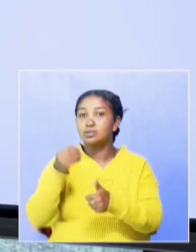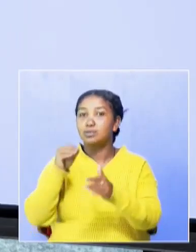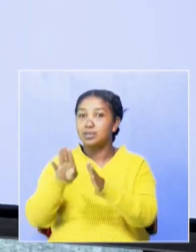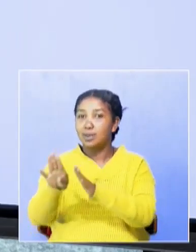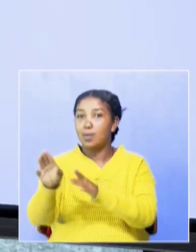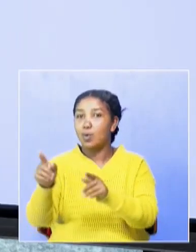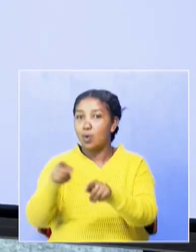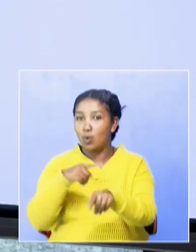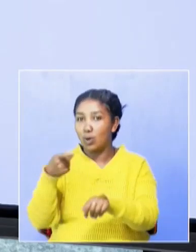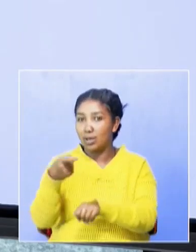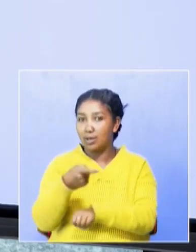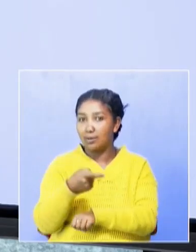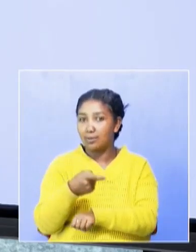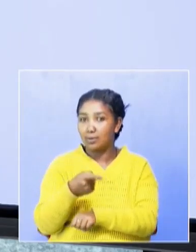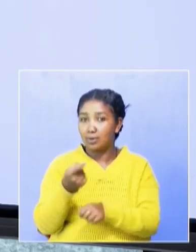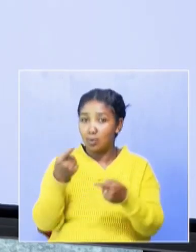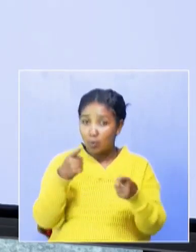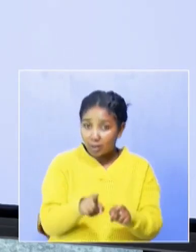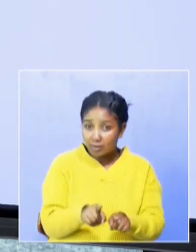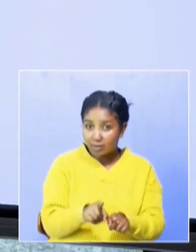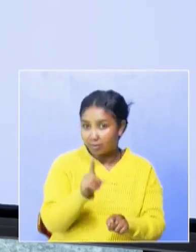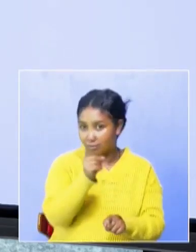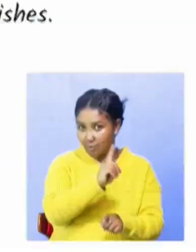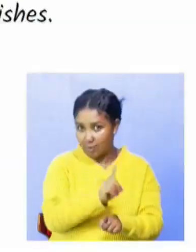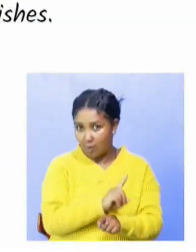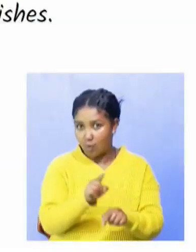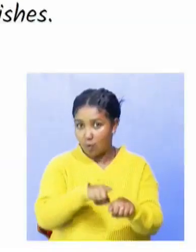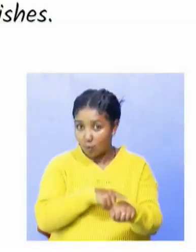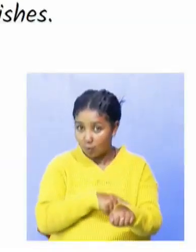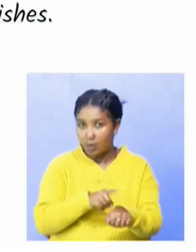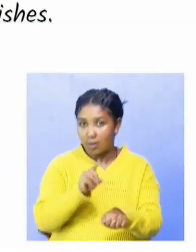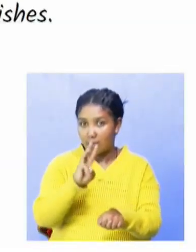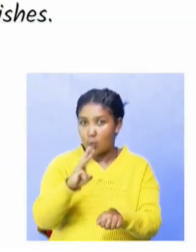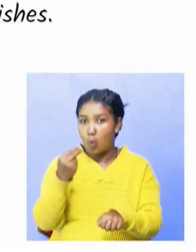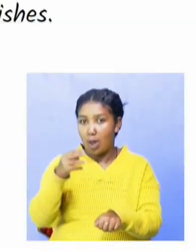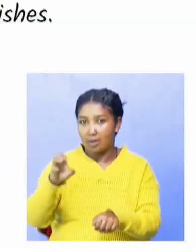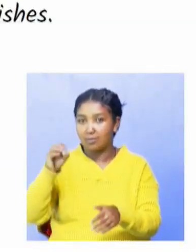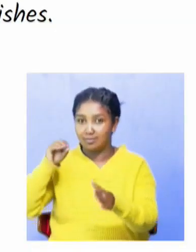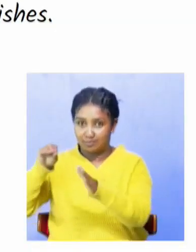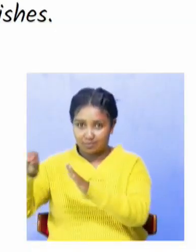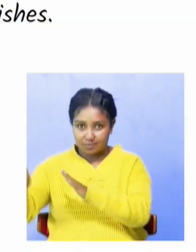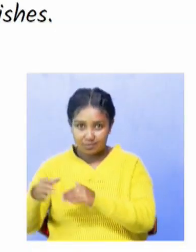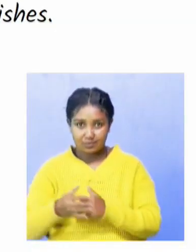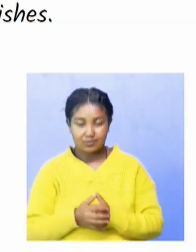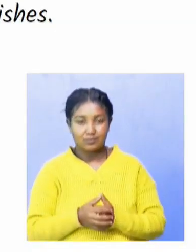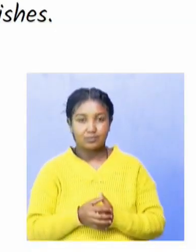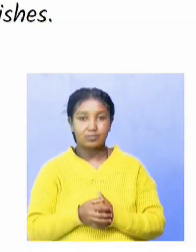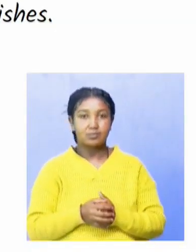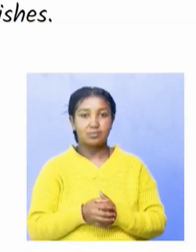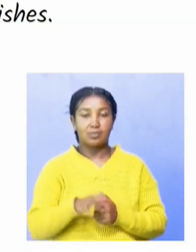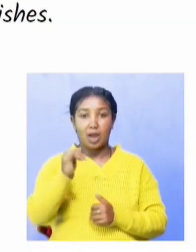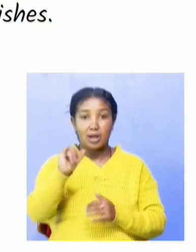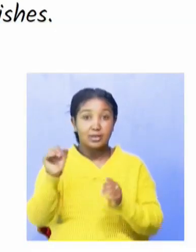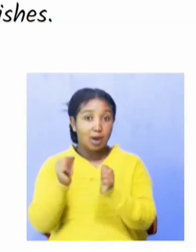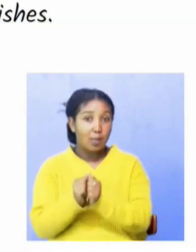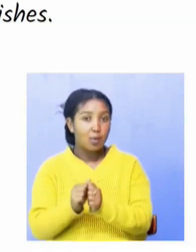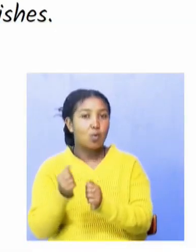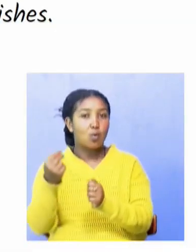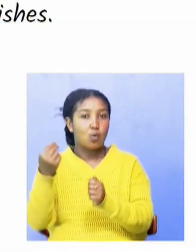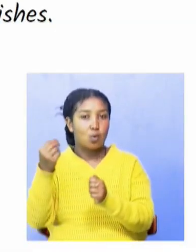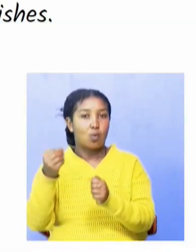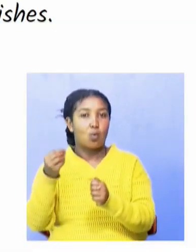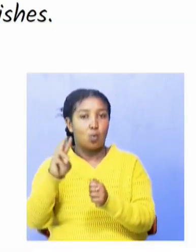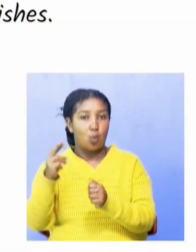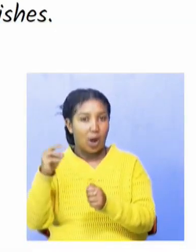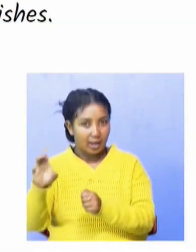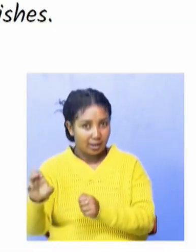used when, while. Yeah, while should be added here. While, because